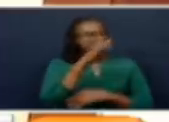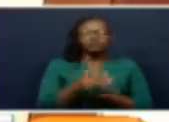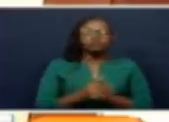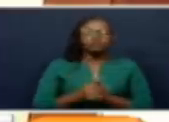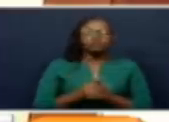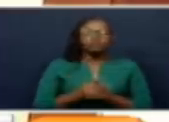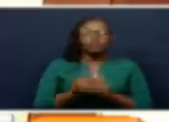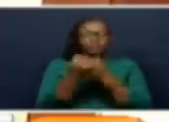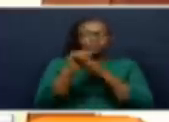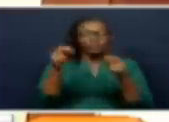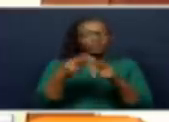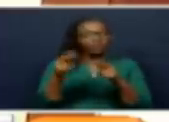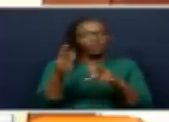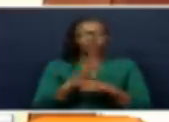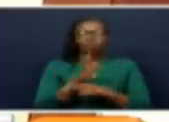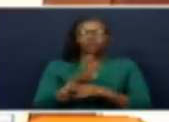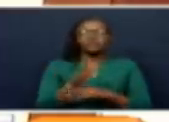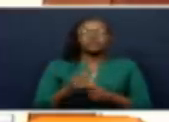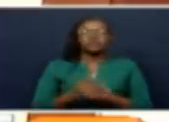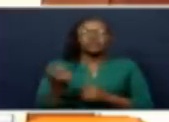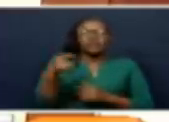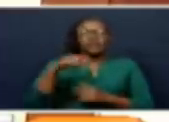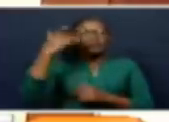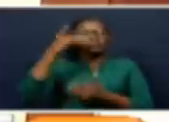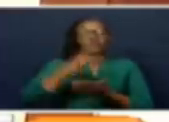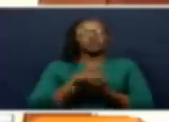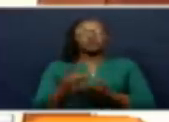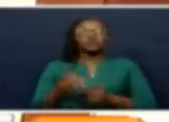very busy. Come another week.